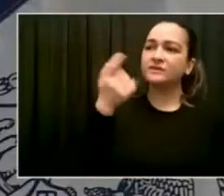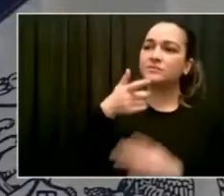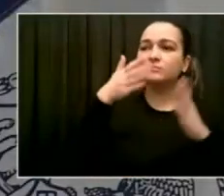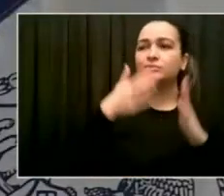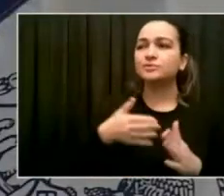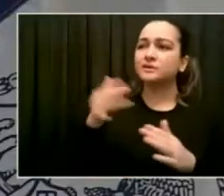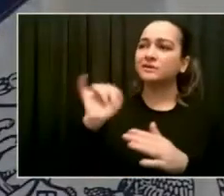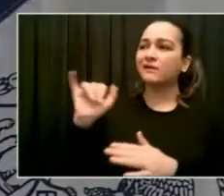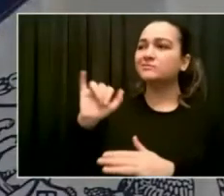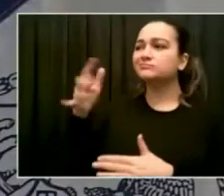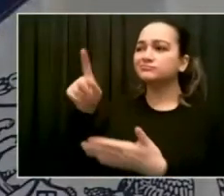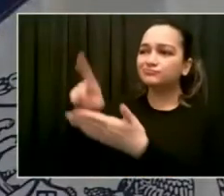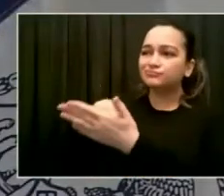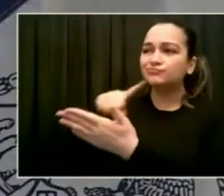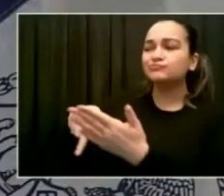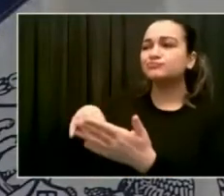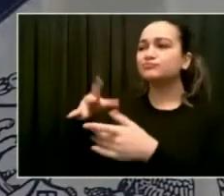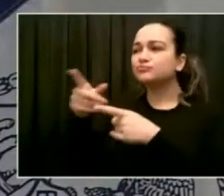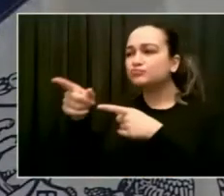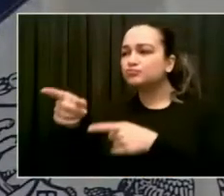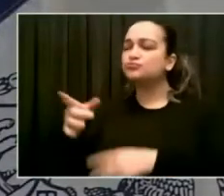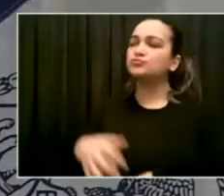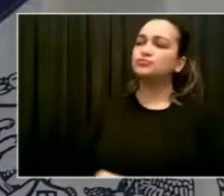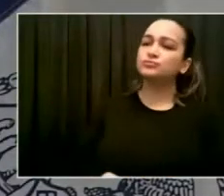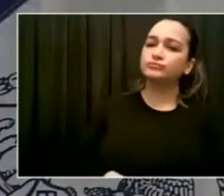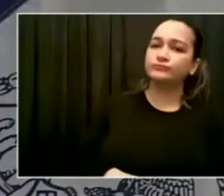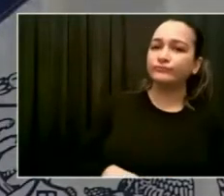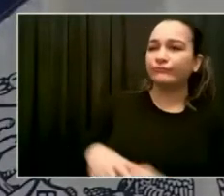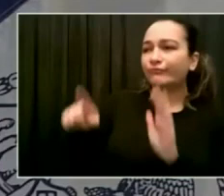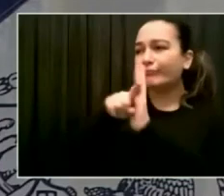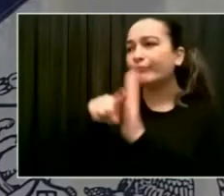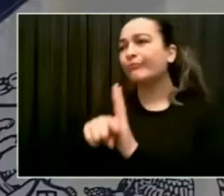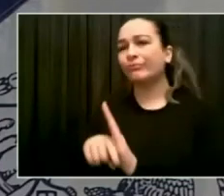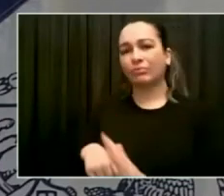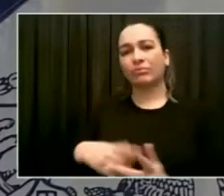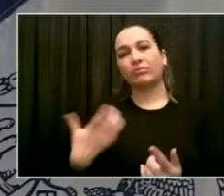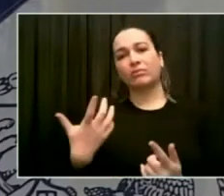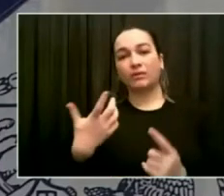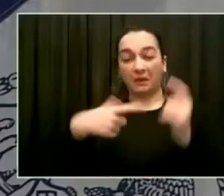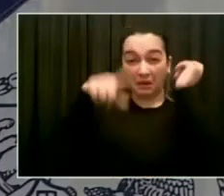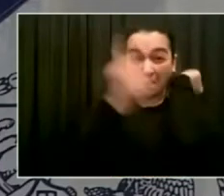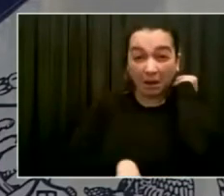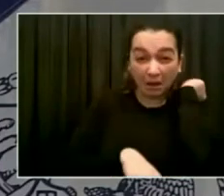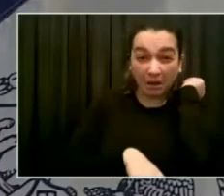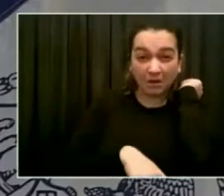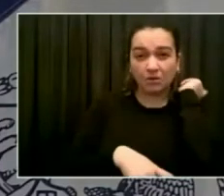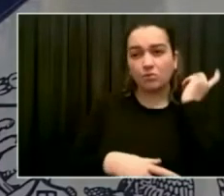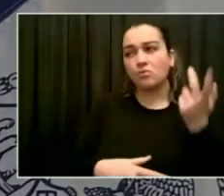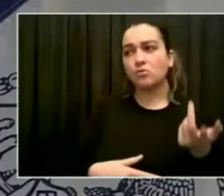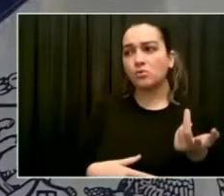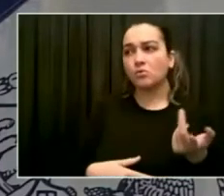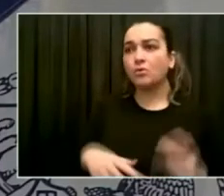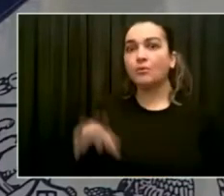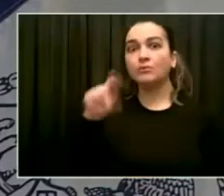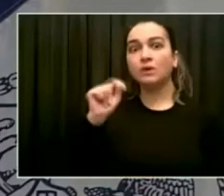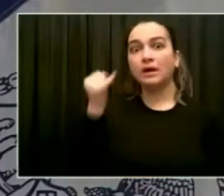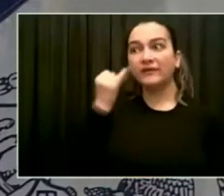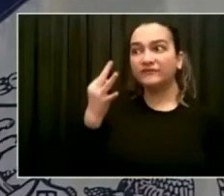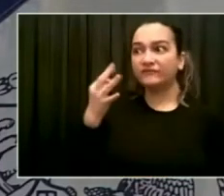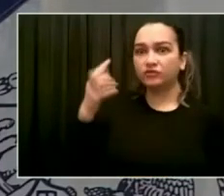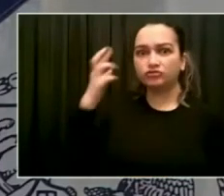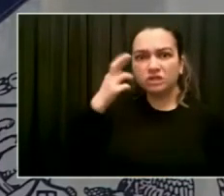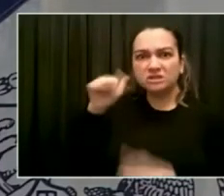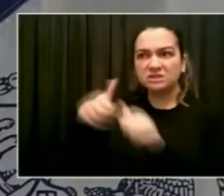One of the things officers are trained to do is to give warnings. If someone has done something wrong, but not rising to a